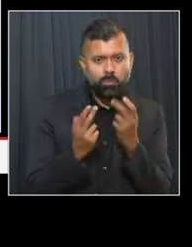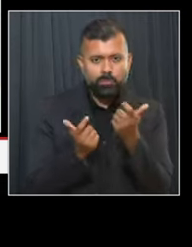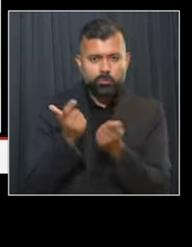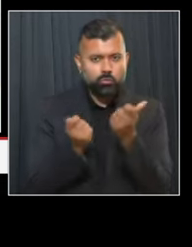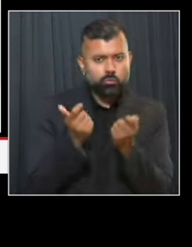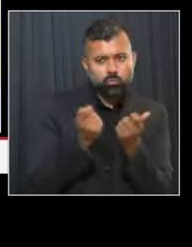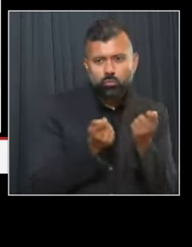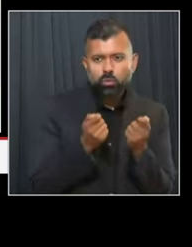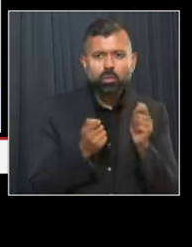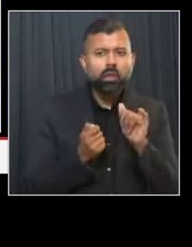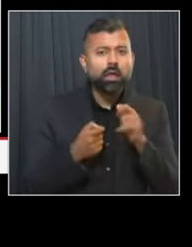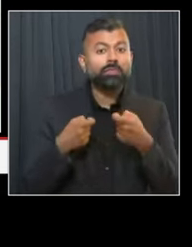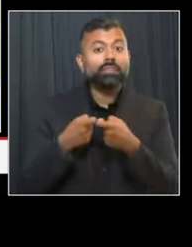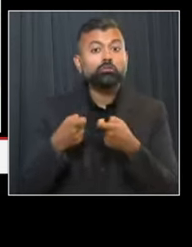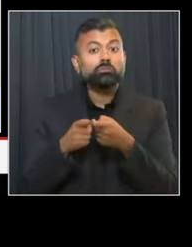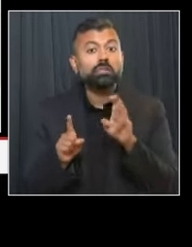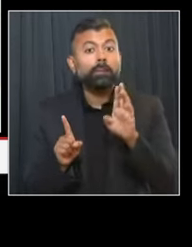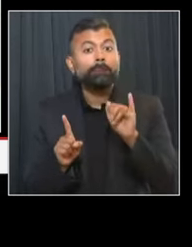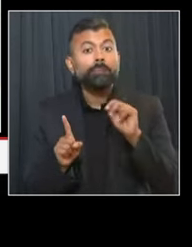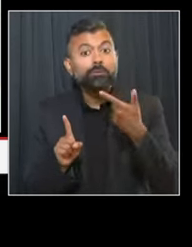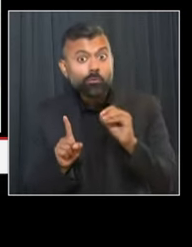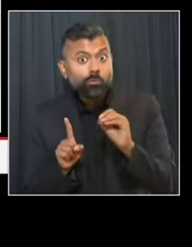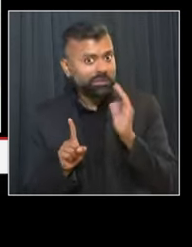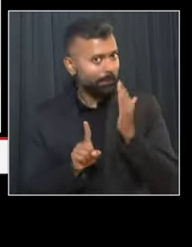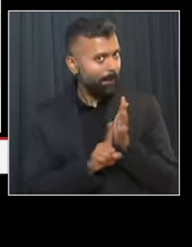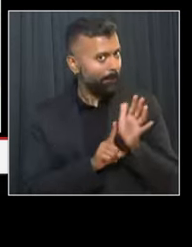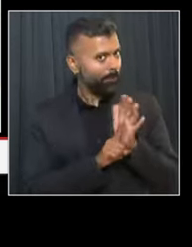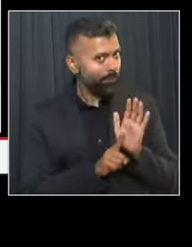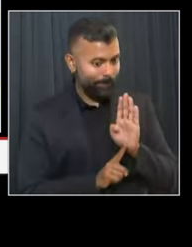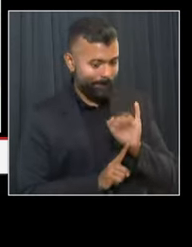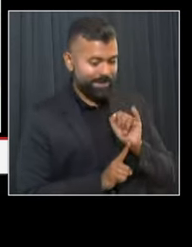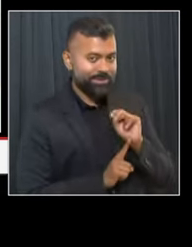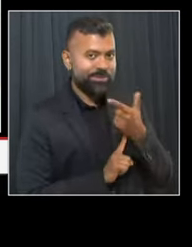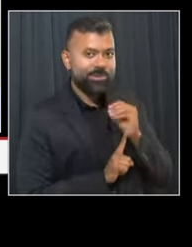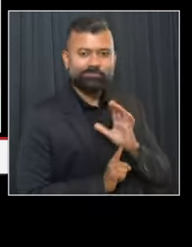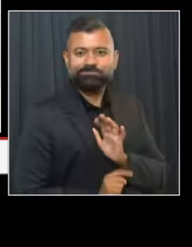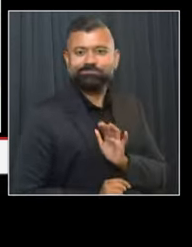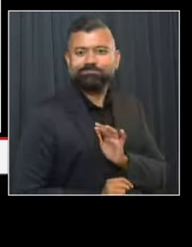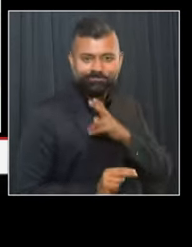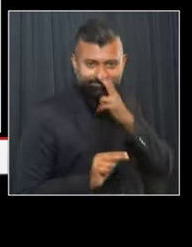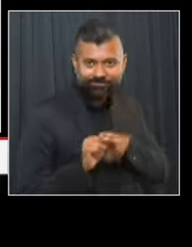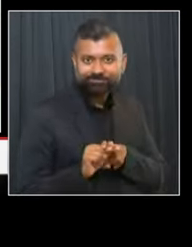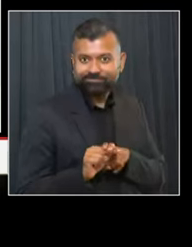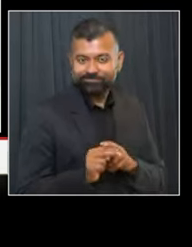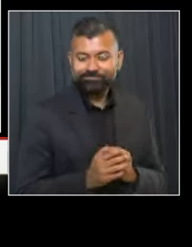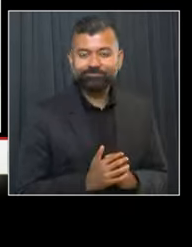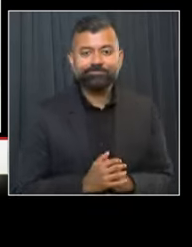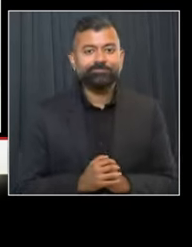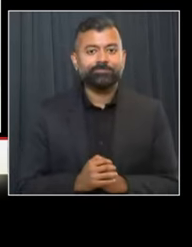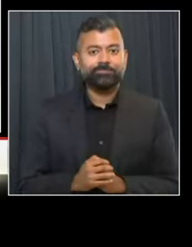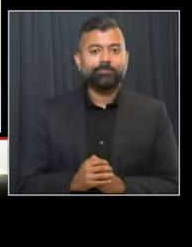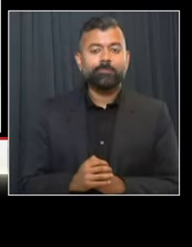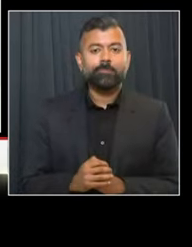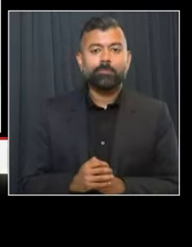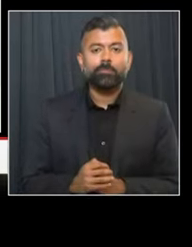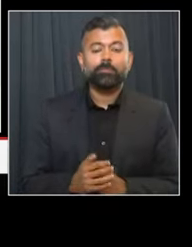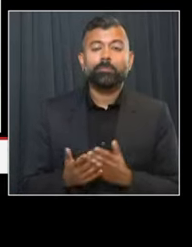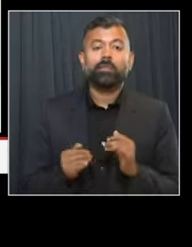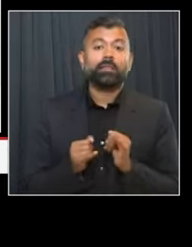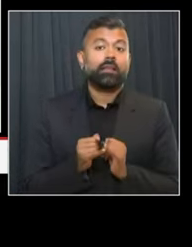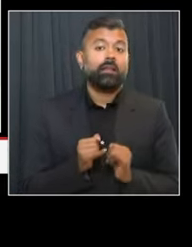are continuing our investment in downtown and our commercial corridors by